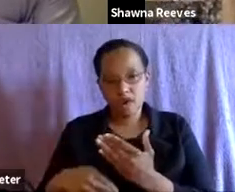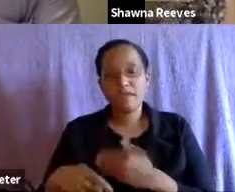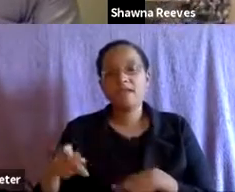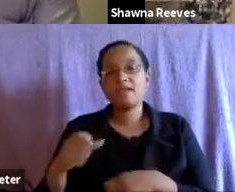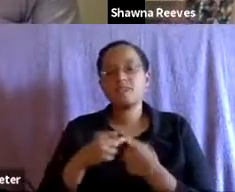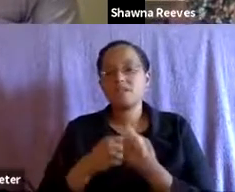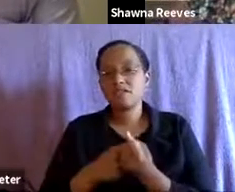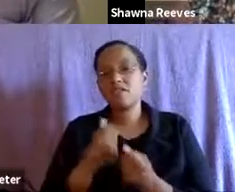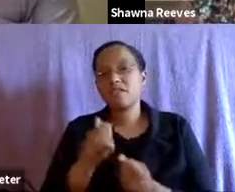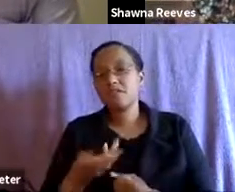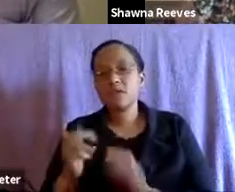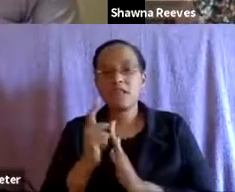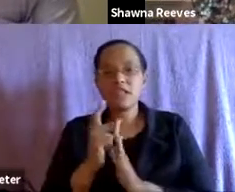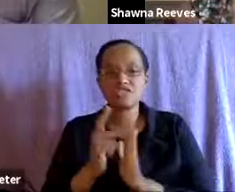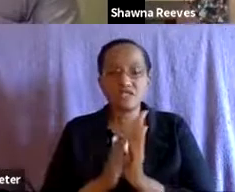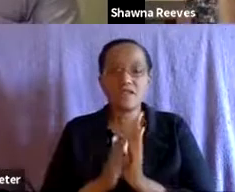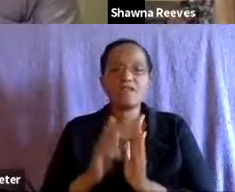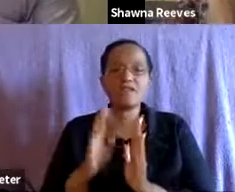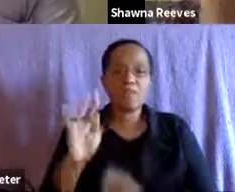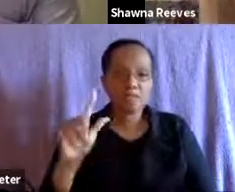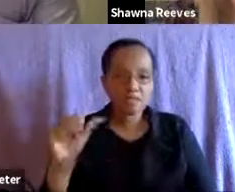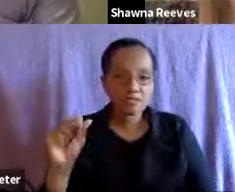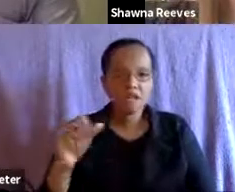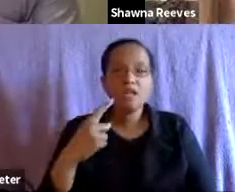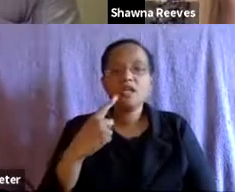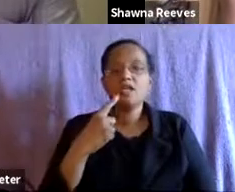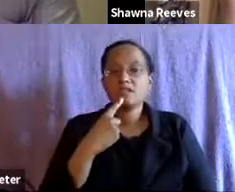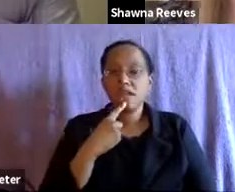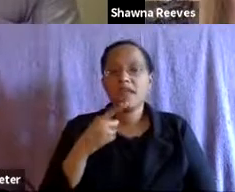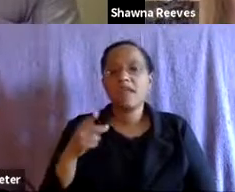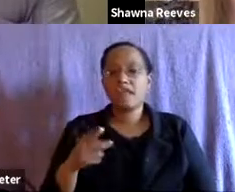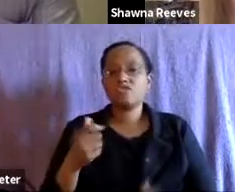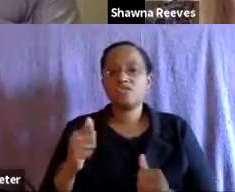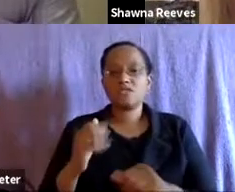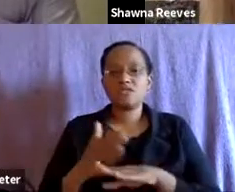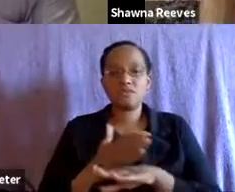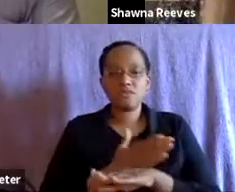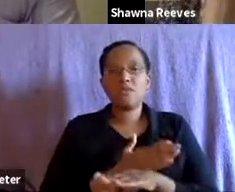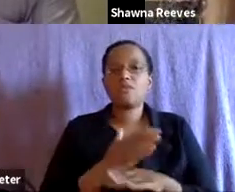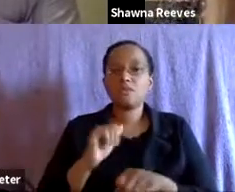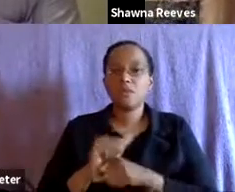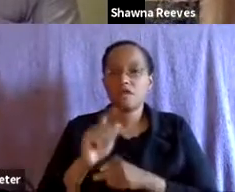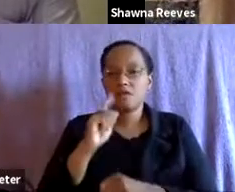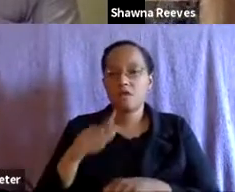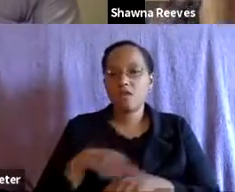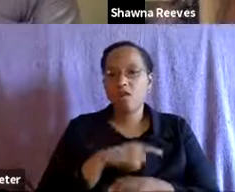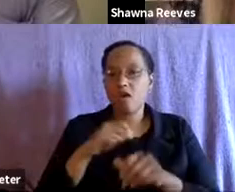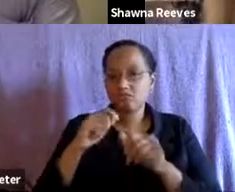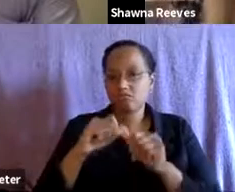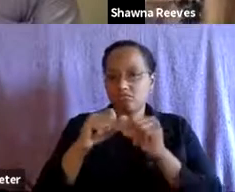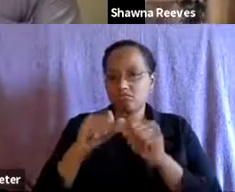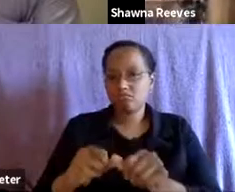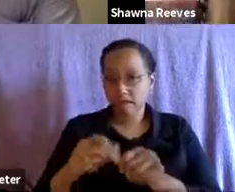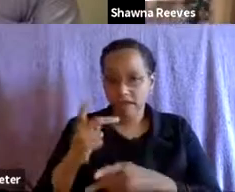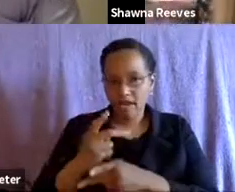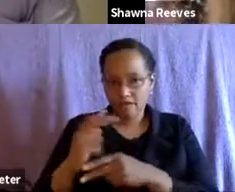He's held that position since 1987. Prior to that, he was coordinator of another program in Mendocino and Lake counties. He's worked